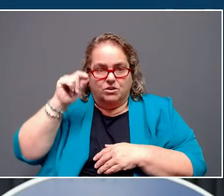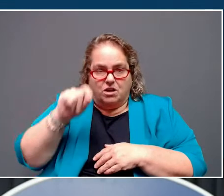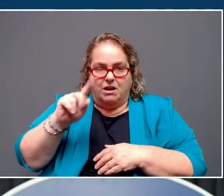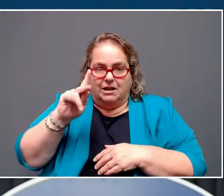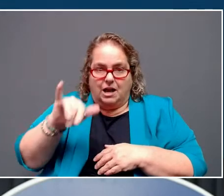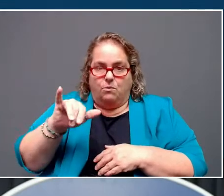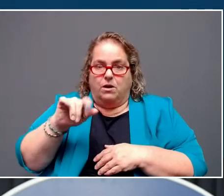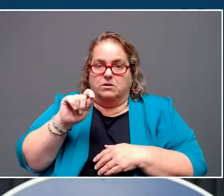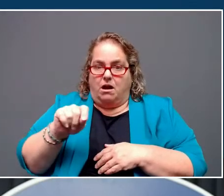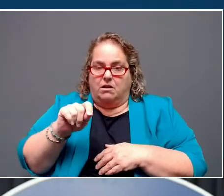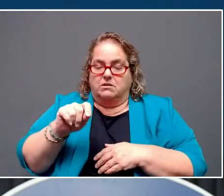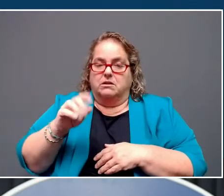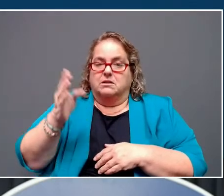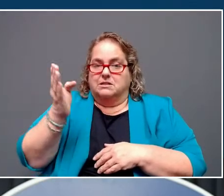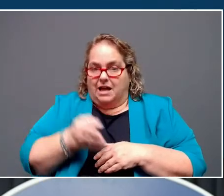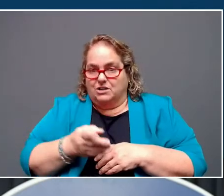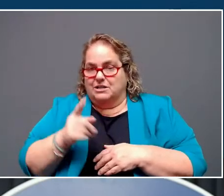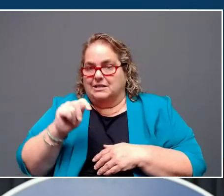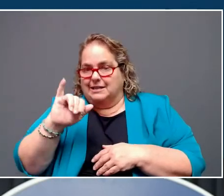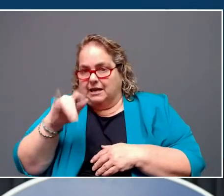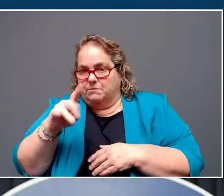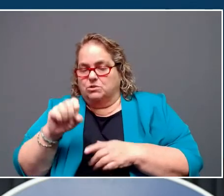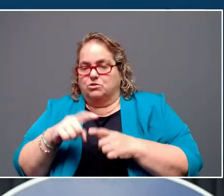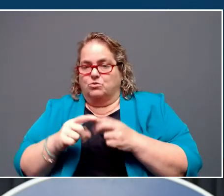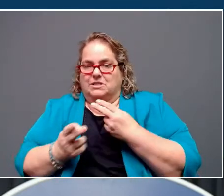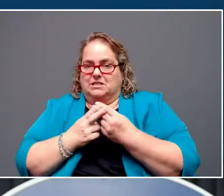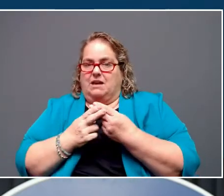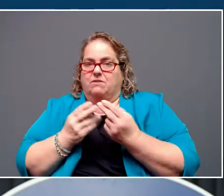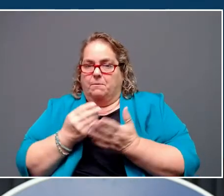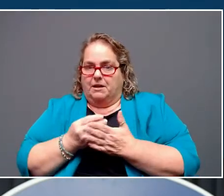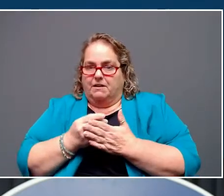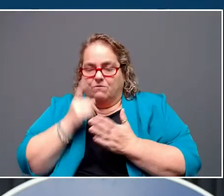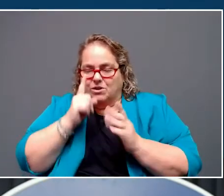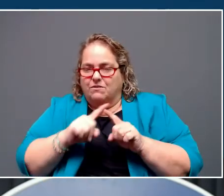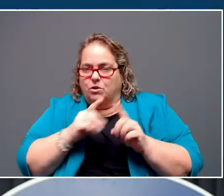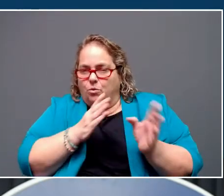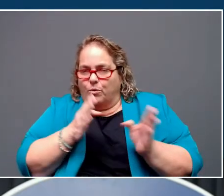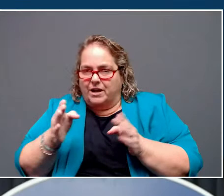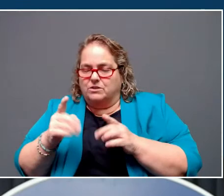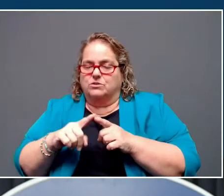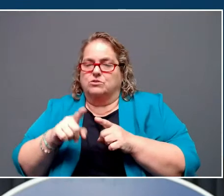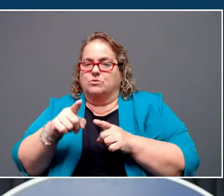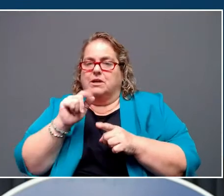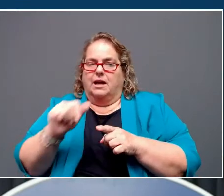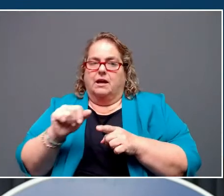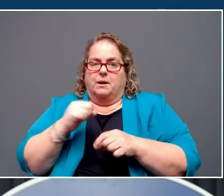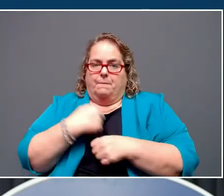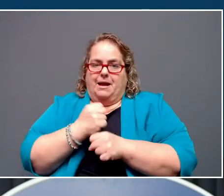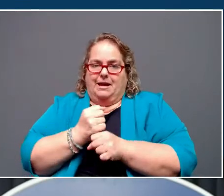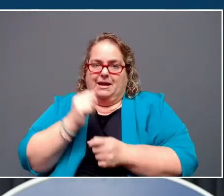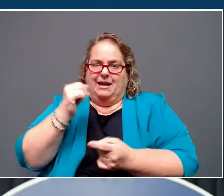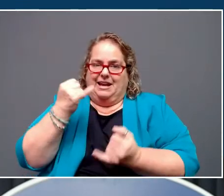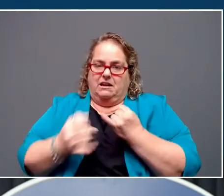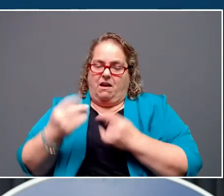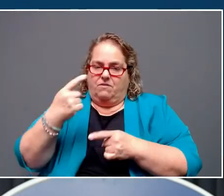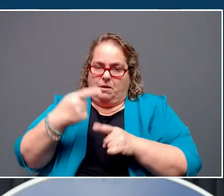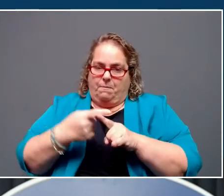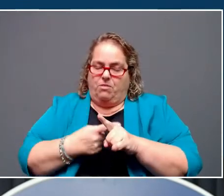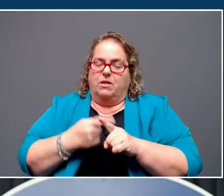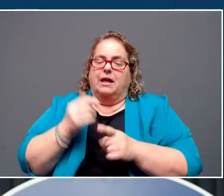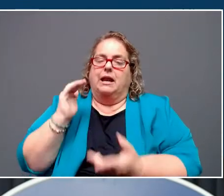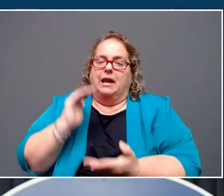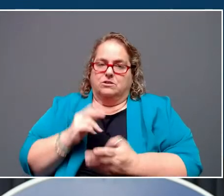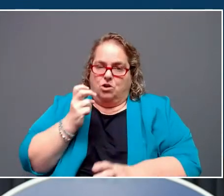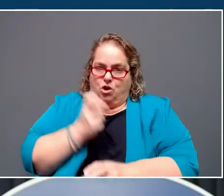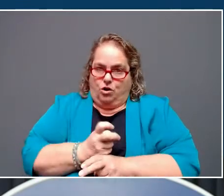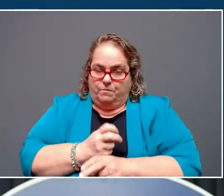governor.ky.gov/tips to save for ways that you can make the end of the month a little less hard. All right,